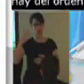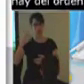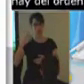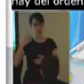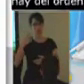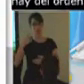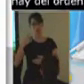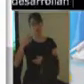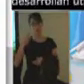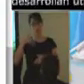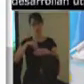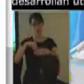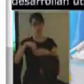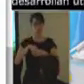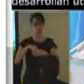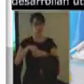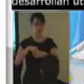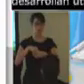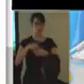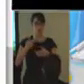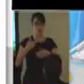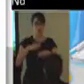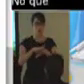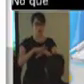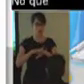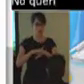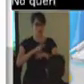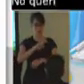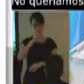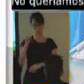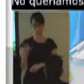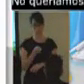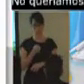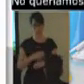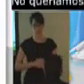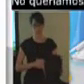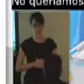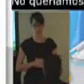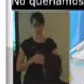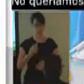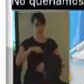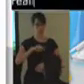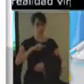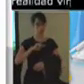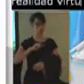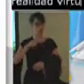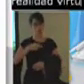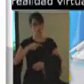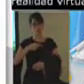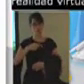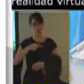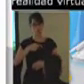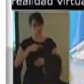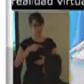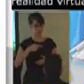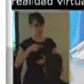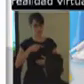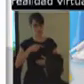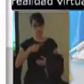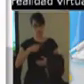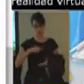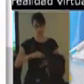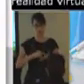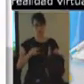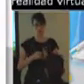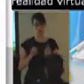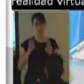which are done using different media. We didn't just want virtual reality. We wanted